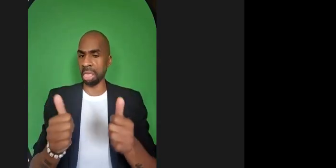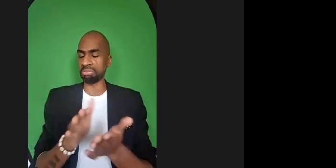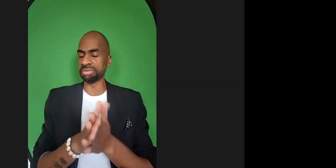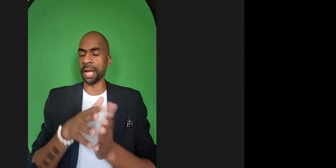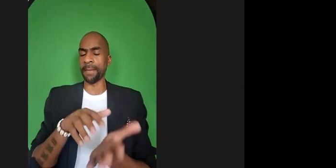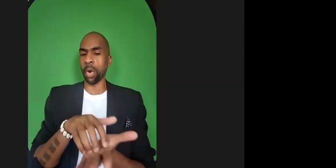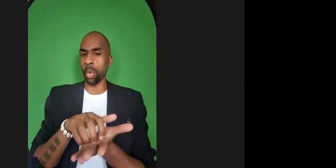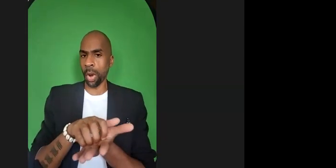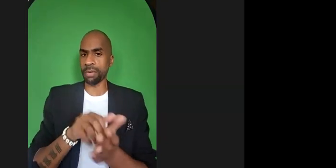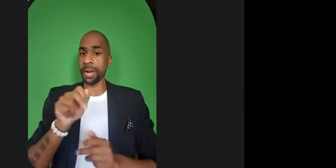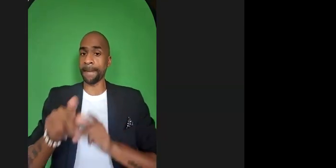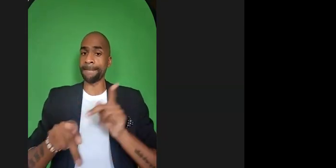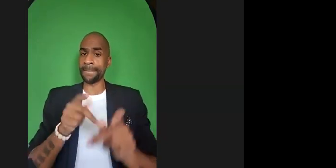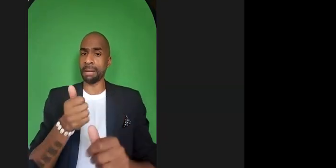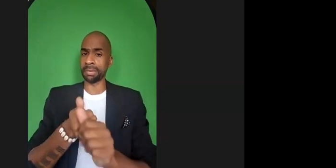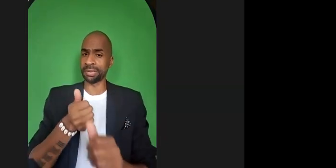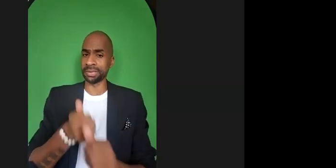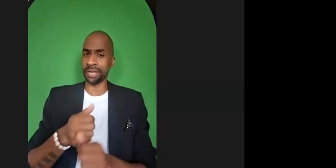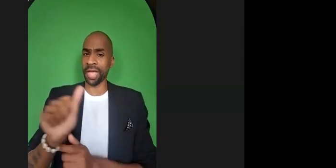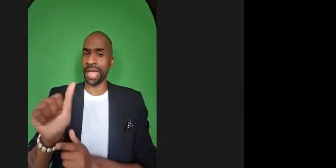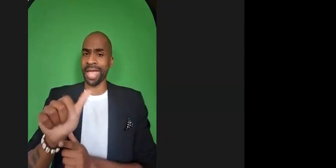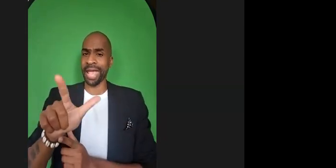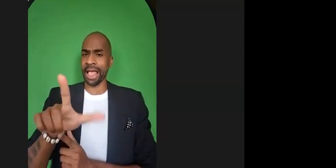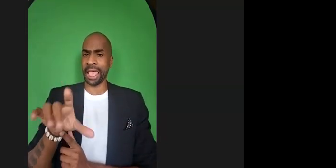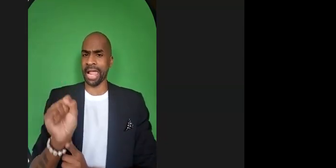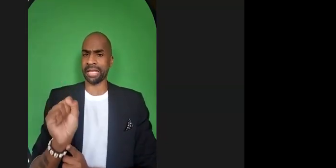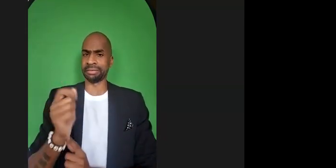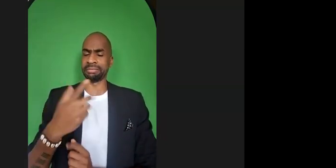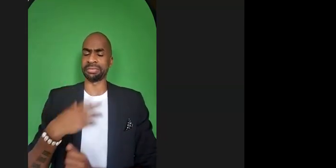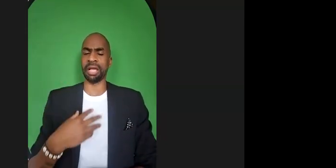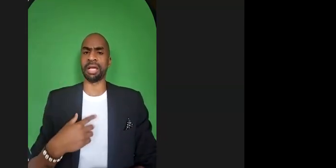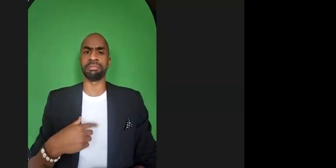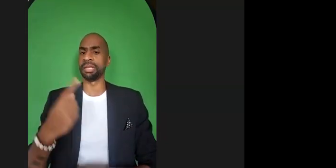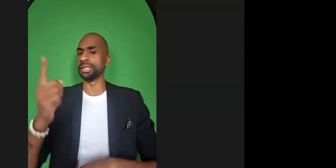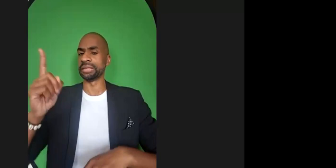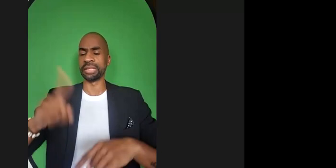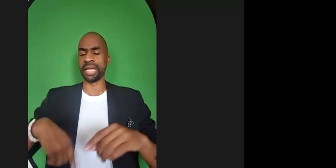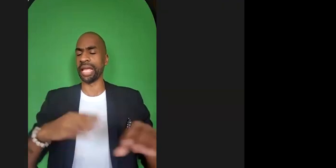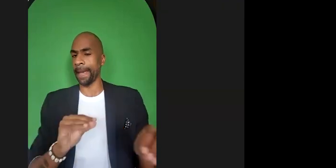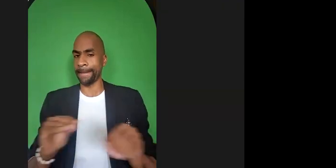ALS, people can become nearly paralyzed with an inability to move their limbs, their